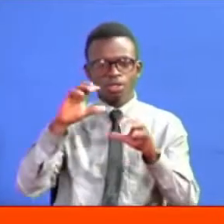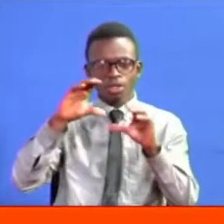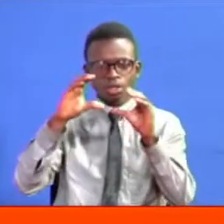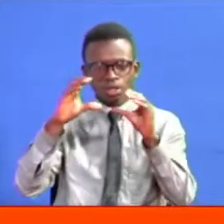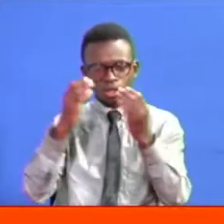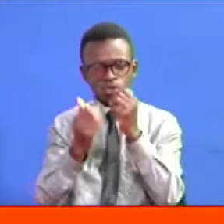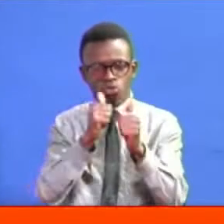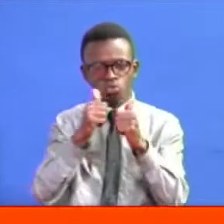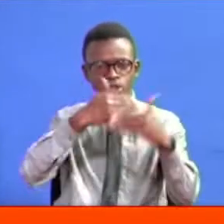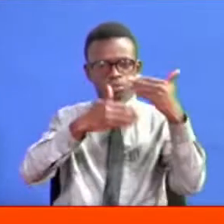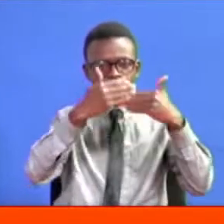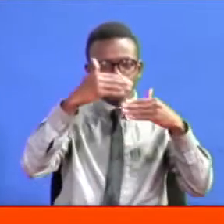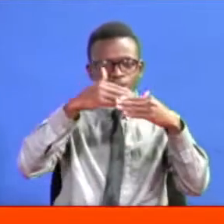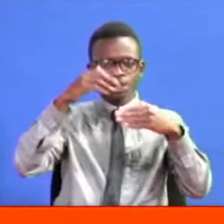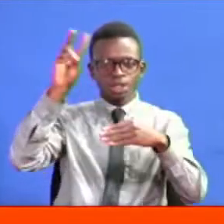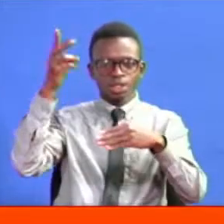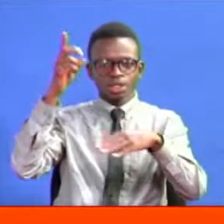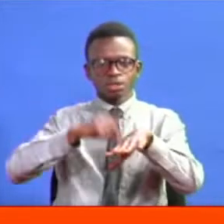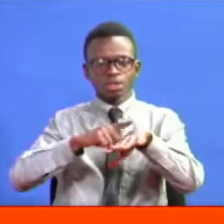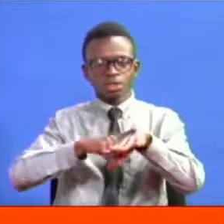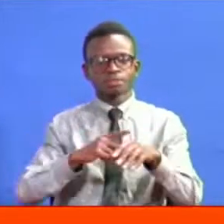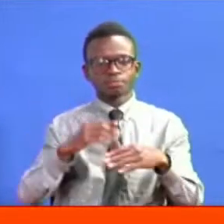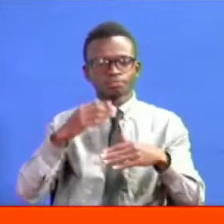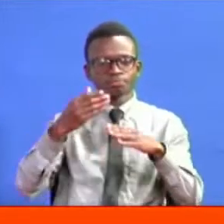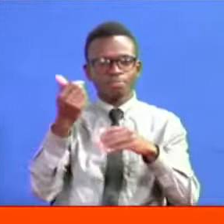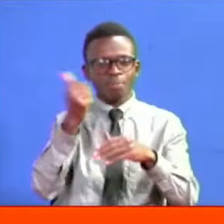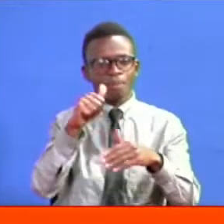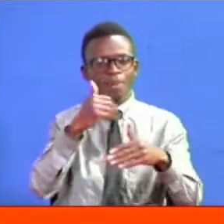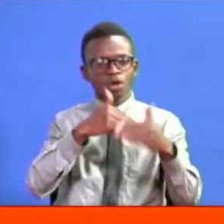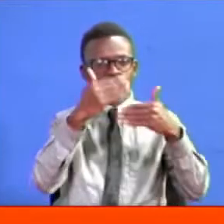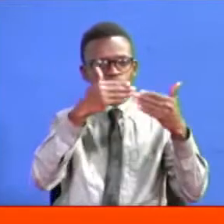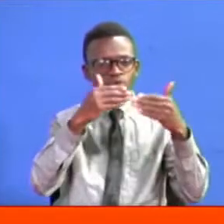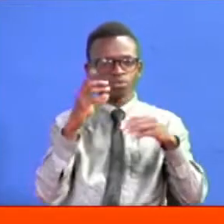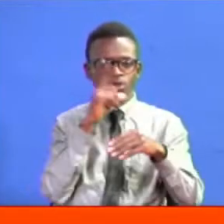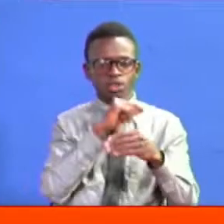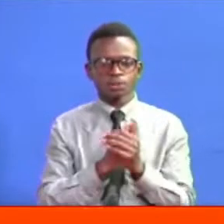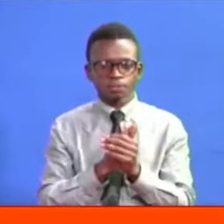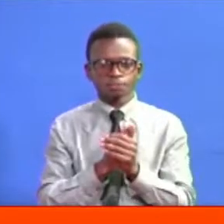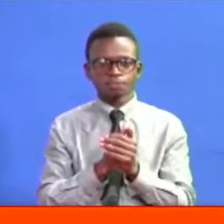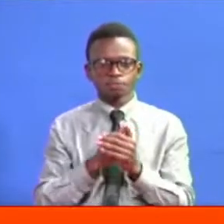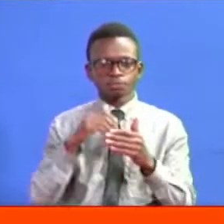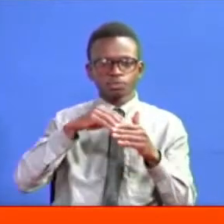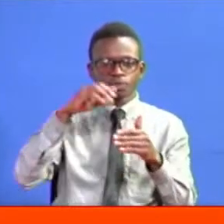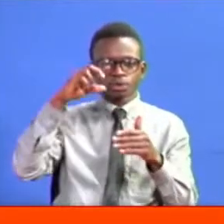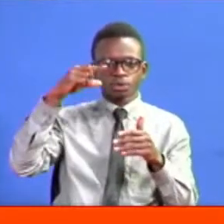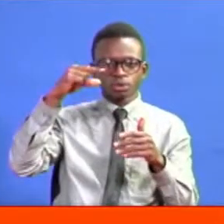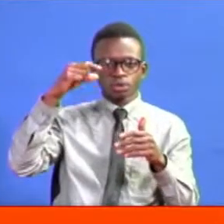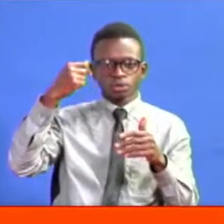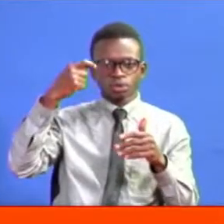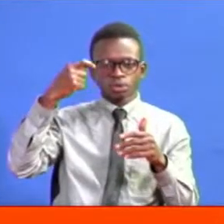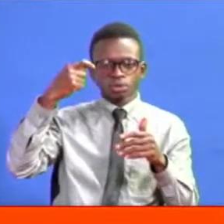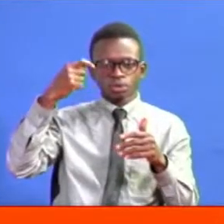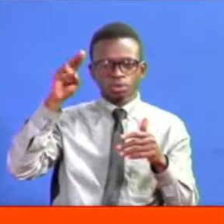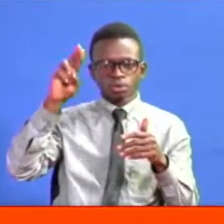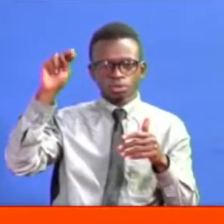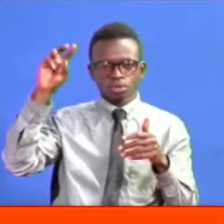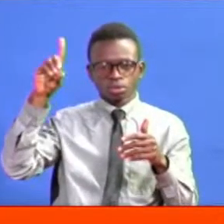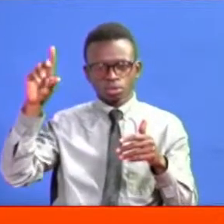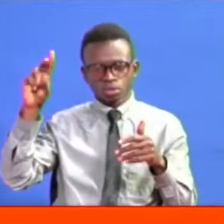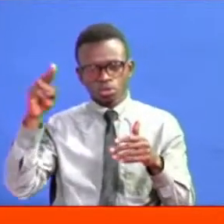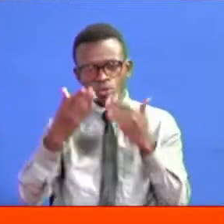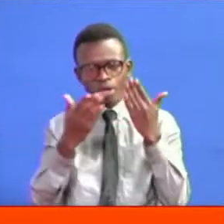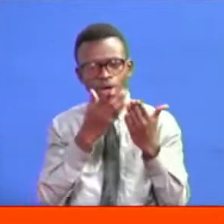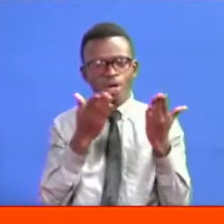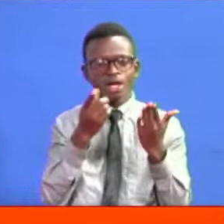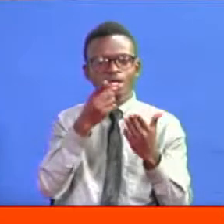phase, are yet to be completed. Speaking at Ituru Boys High School in Gatundu South, where he commissioned the second phase of the